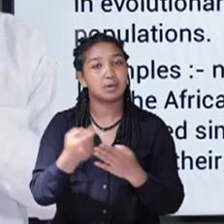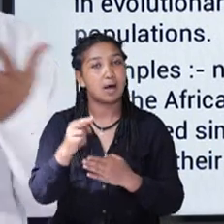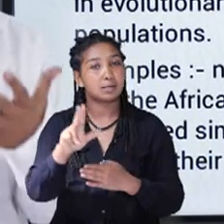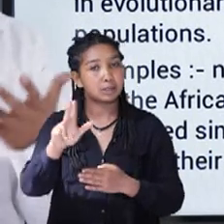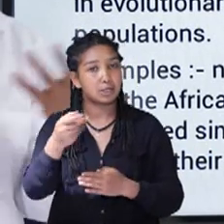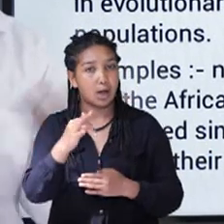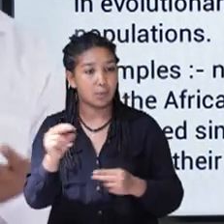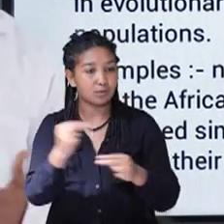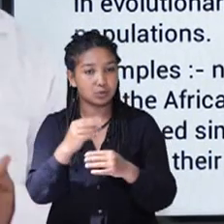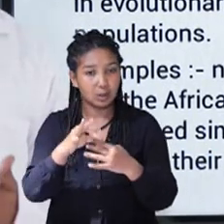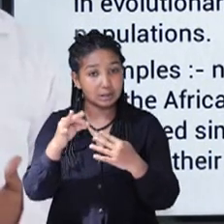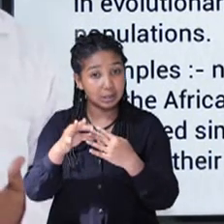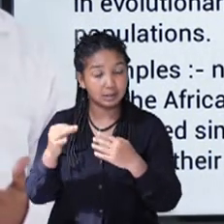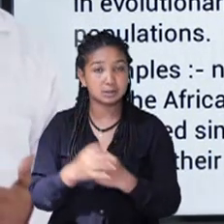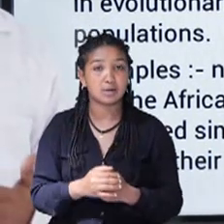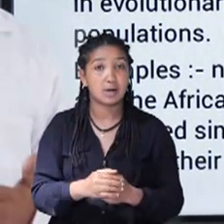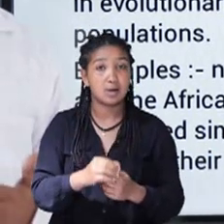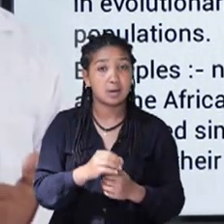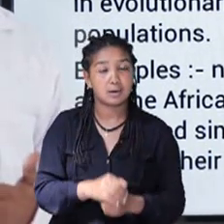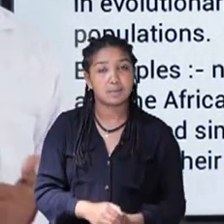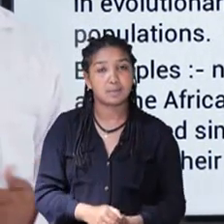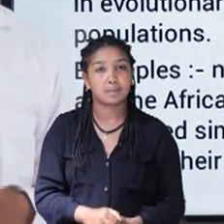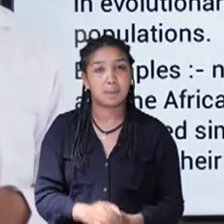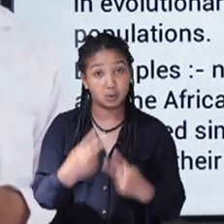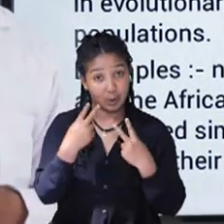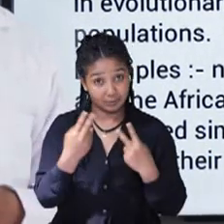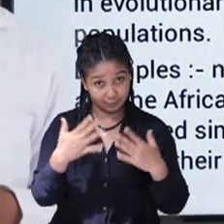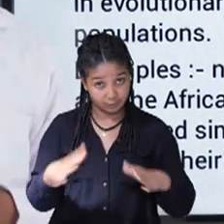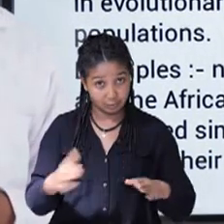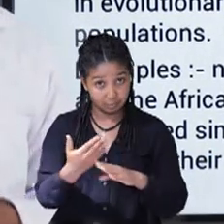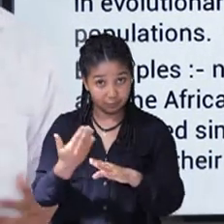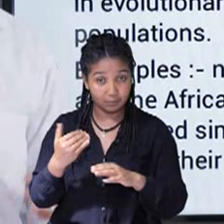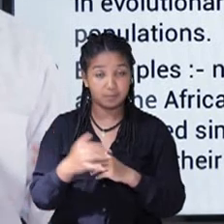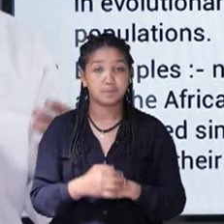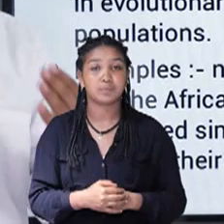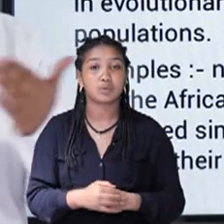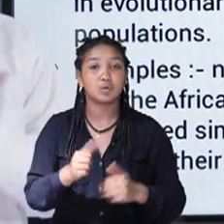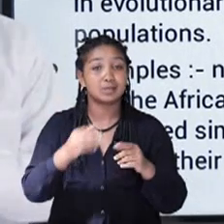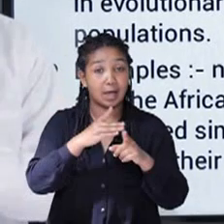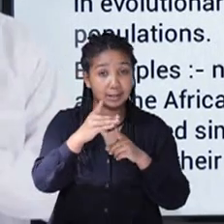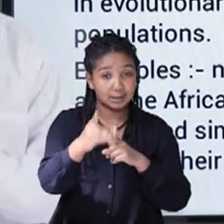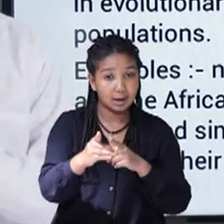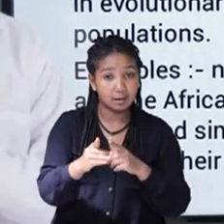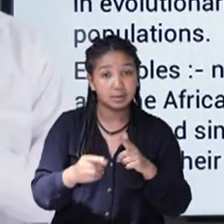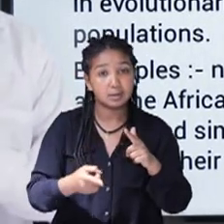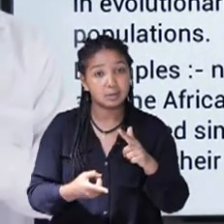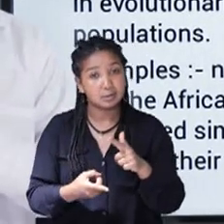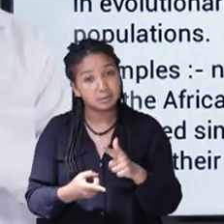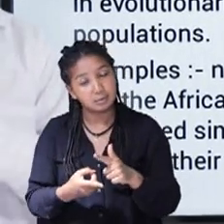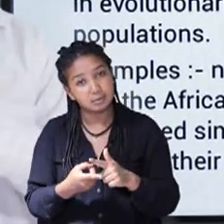are 3 types of natural selections, as we have seen before, which is directional